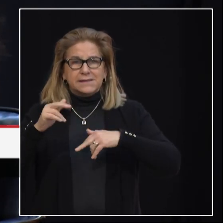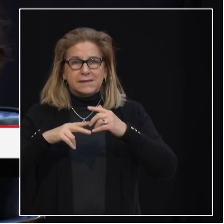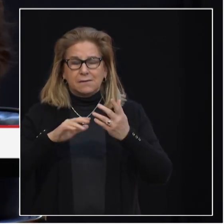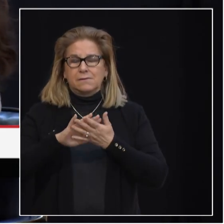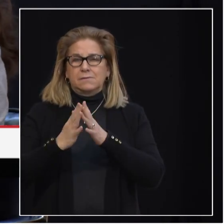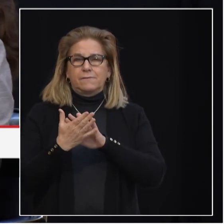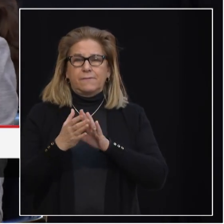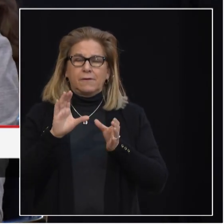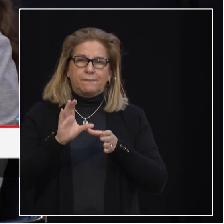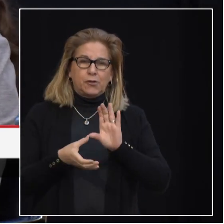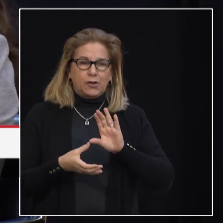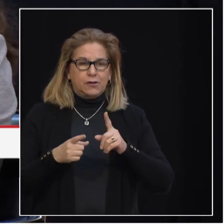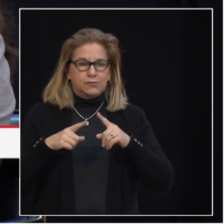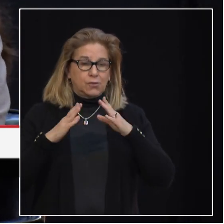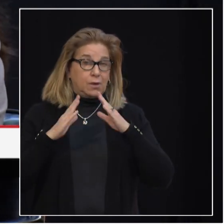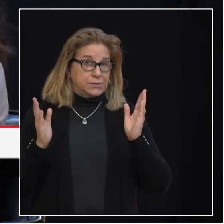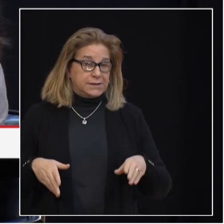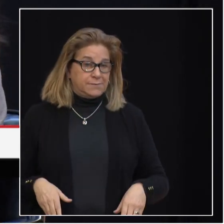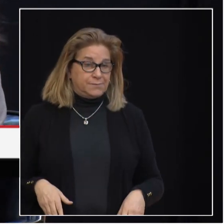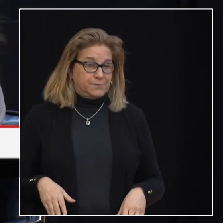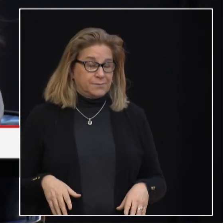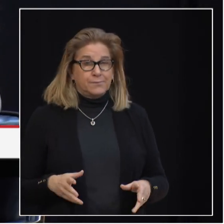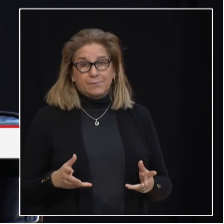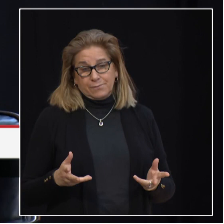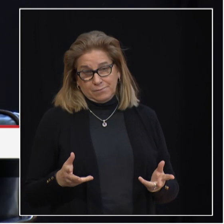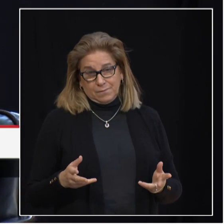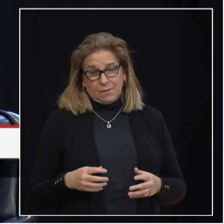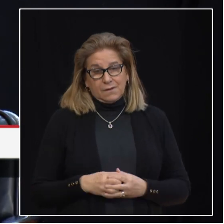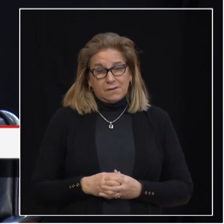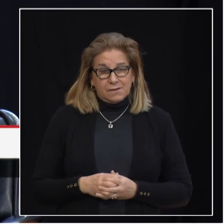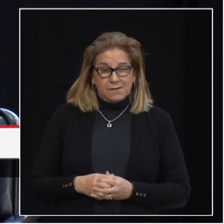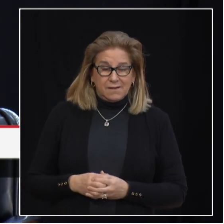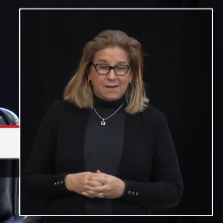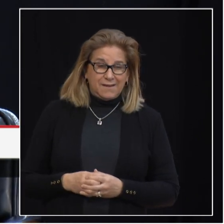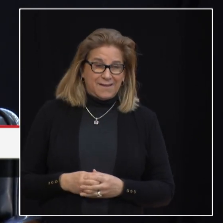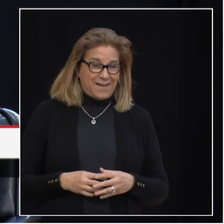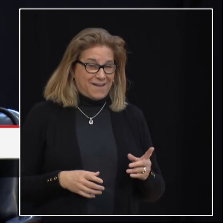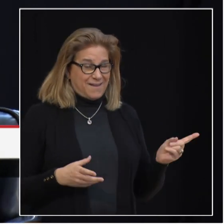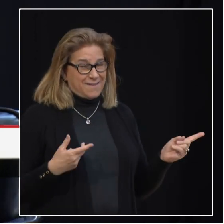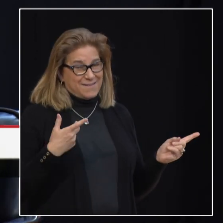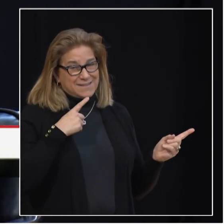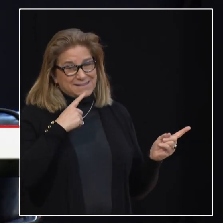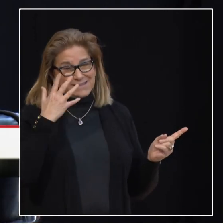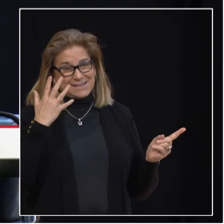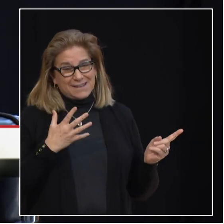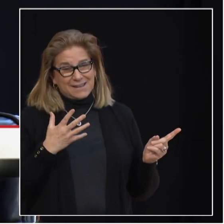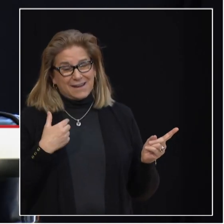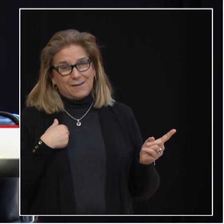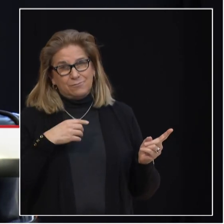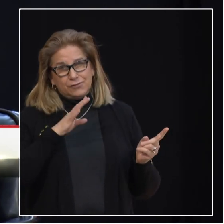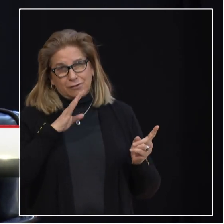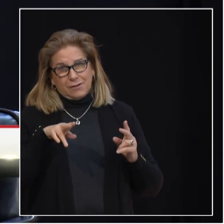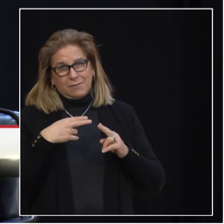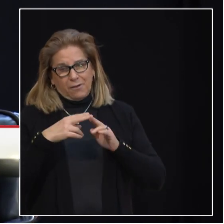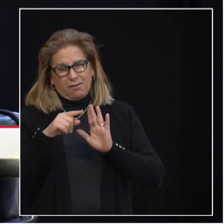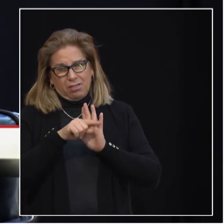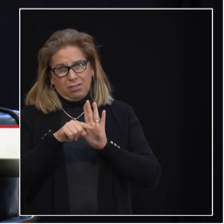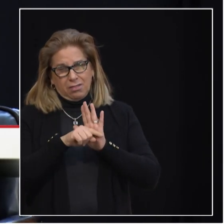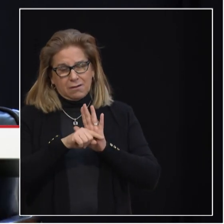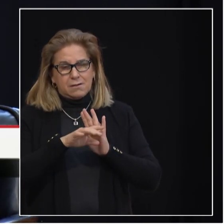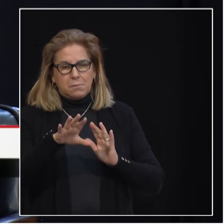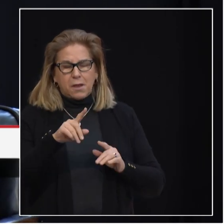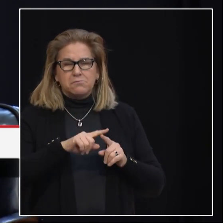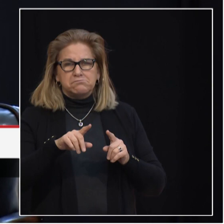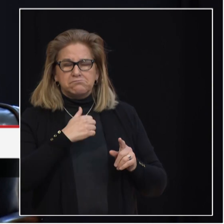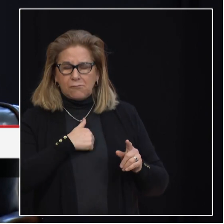I've unfortunately been brought here to talk about the downside of things, so forgive me. But there are some themes.